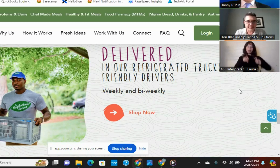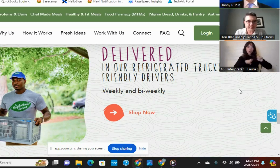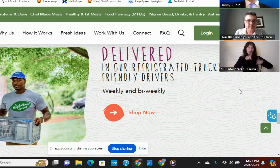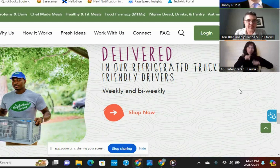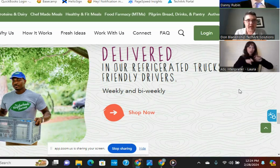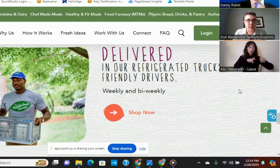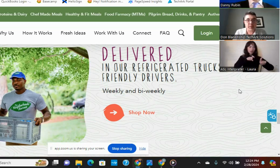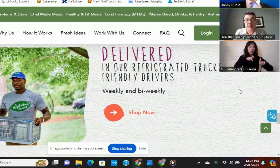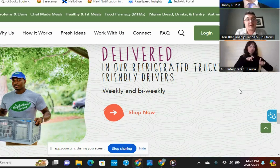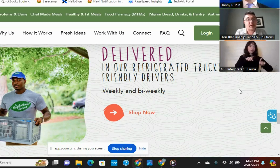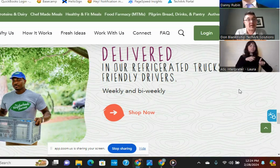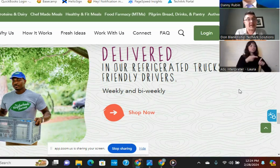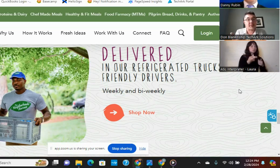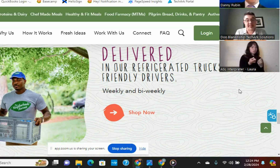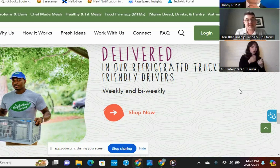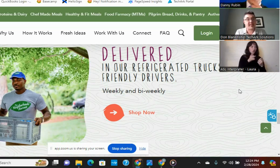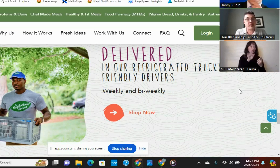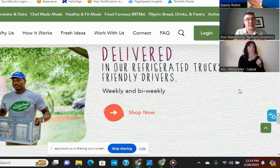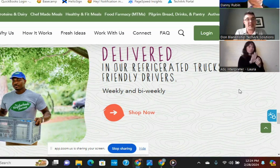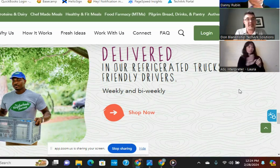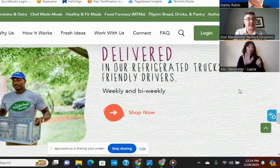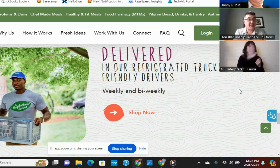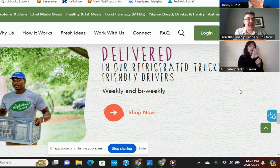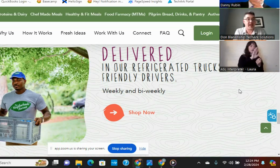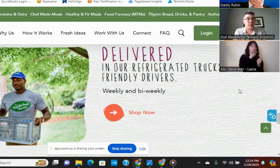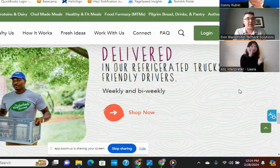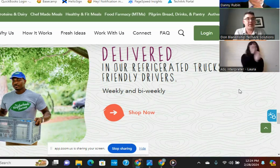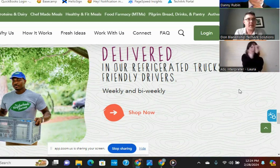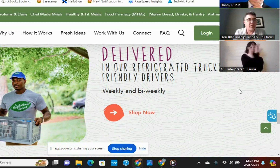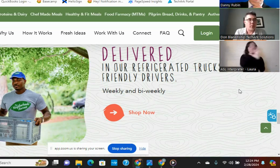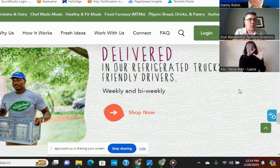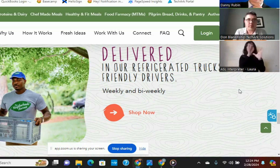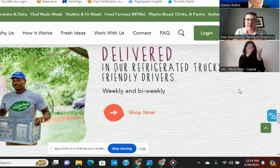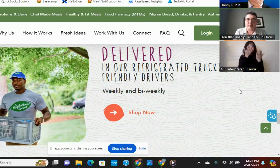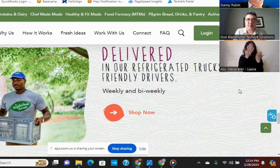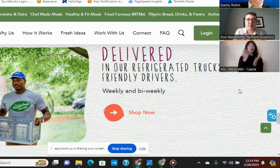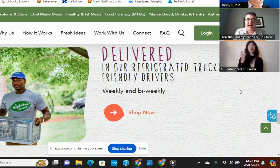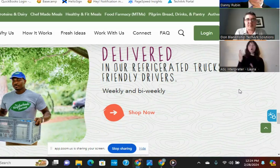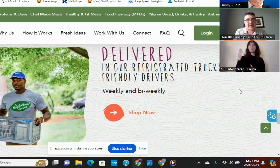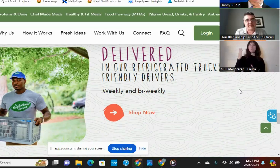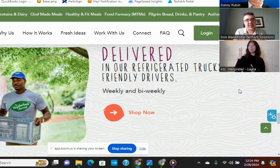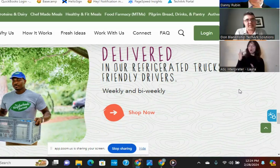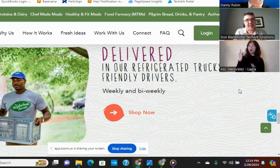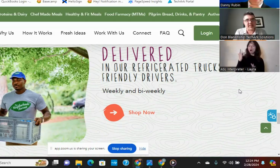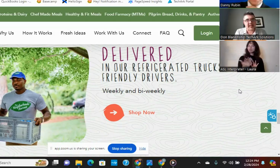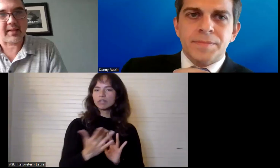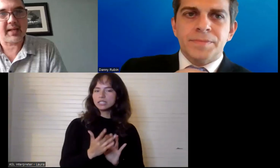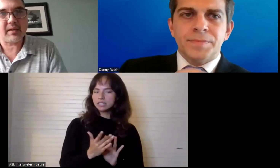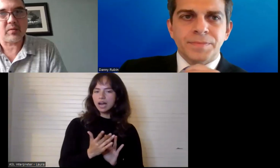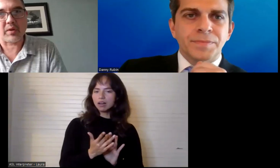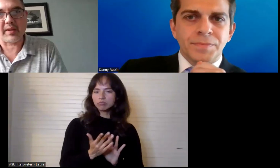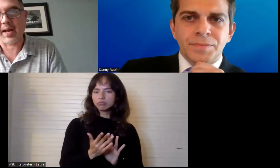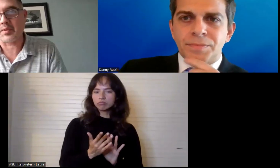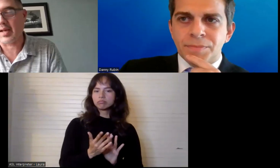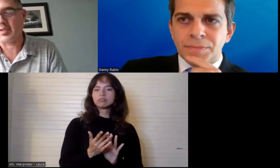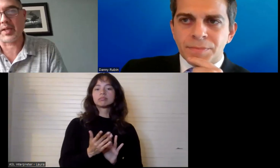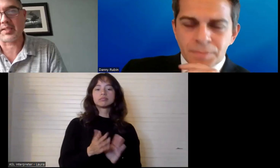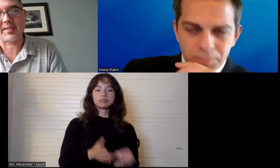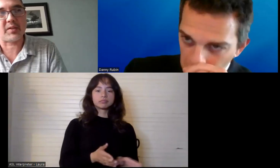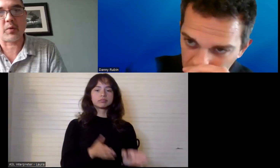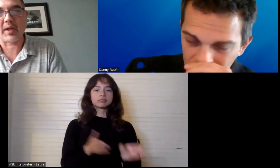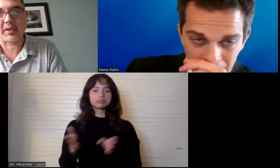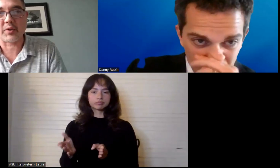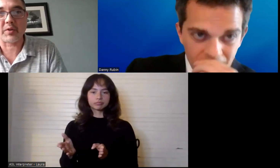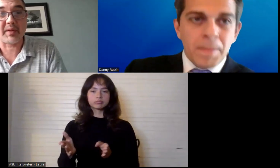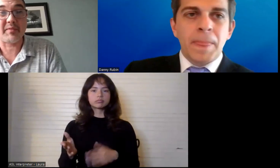understand. We want to know about their existing website, if they have one. What are the aspects of the site that they like? What are the aspects